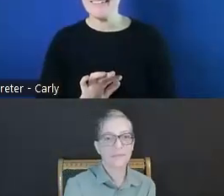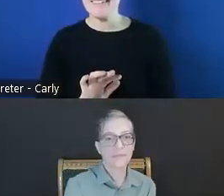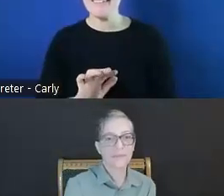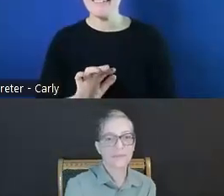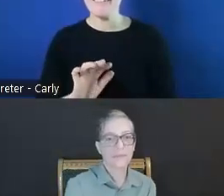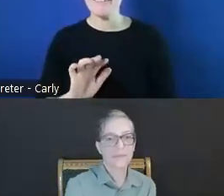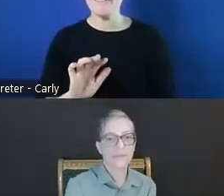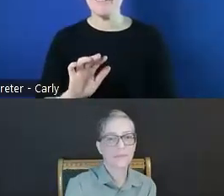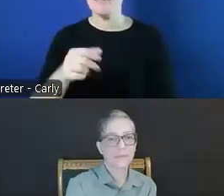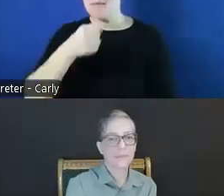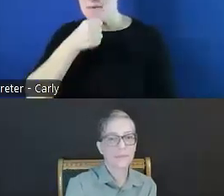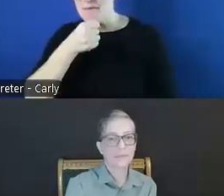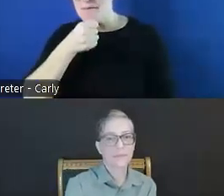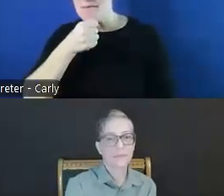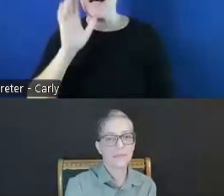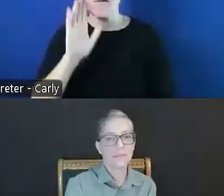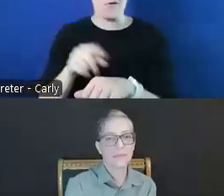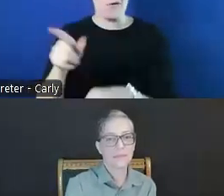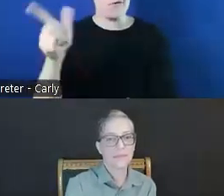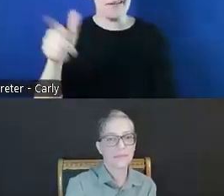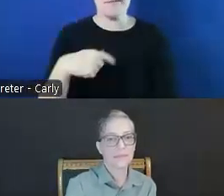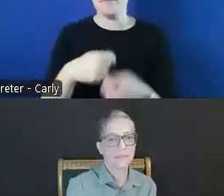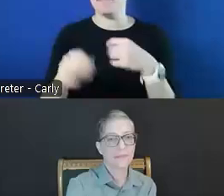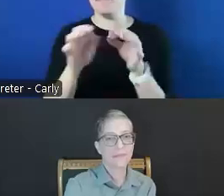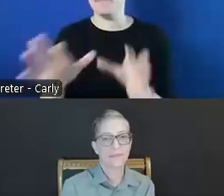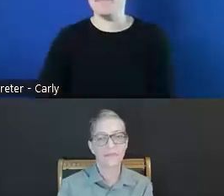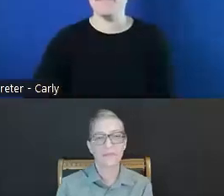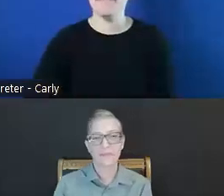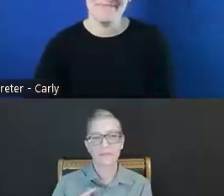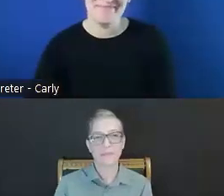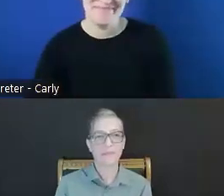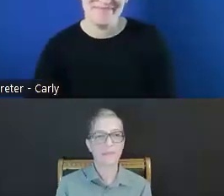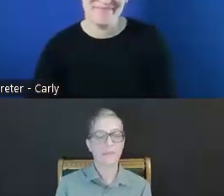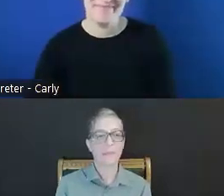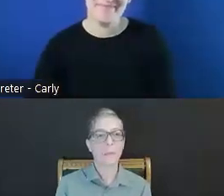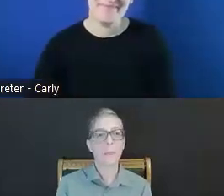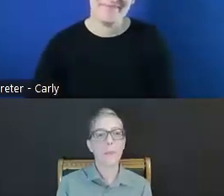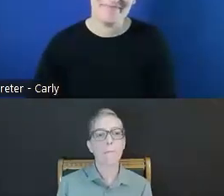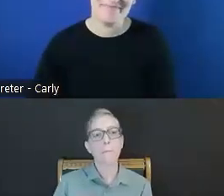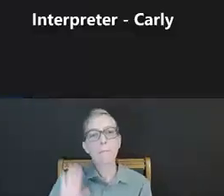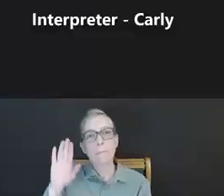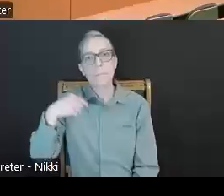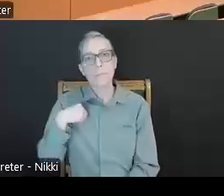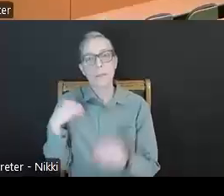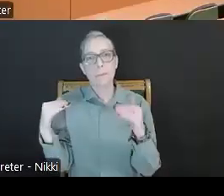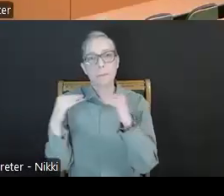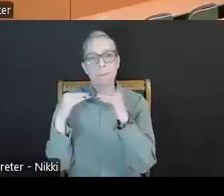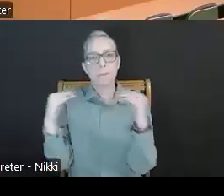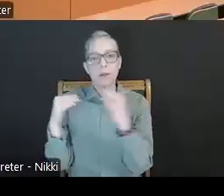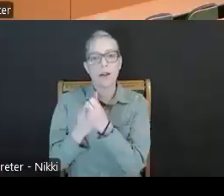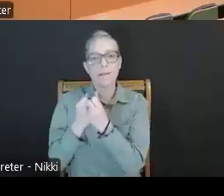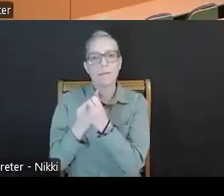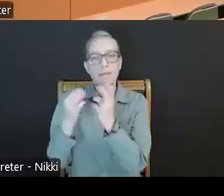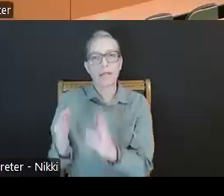Hi. But if you go to the mic, I will call on you later. I am a peer advocate on CPEP, and I just want to go back to, I